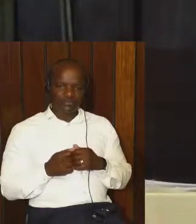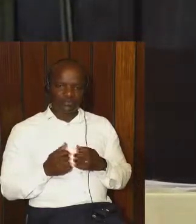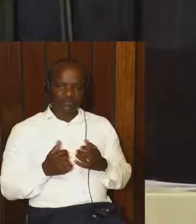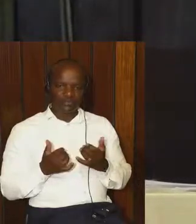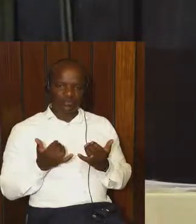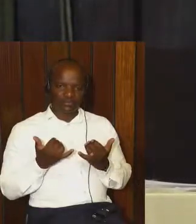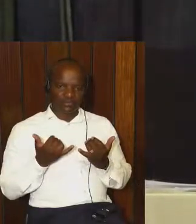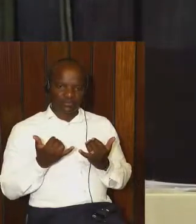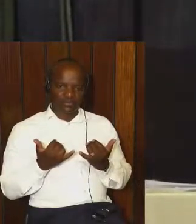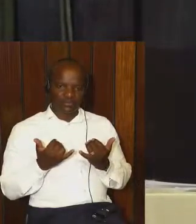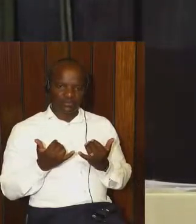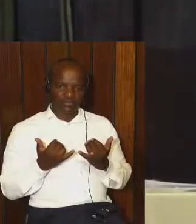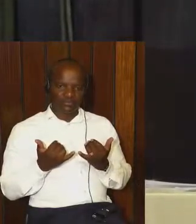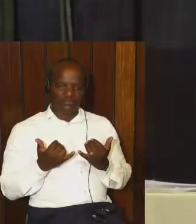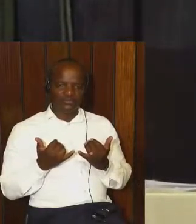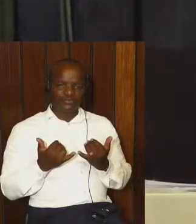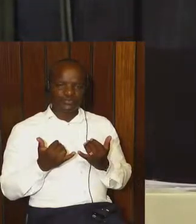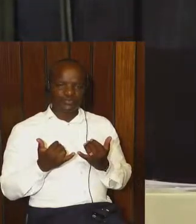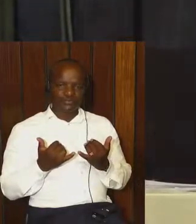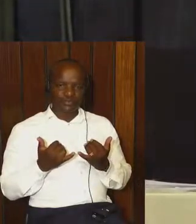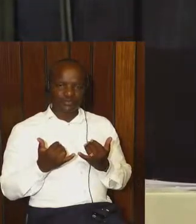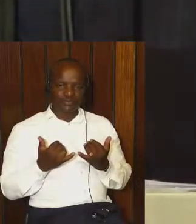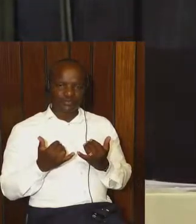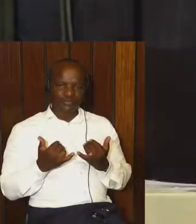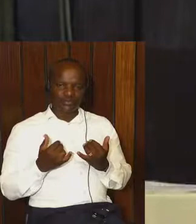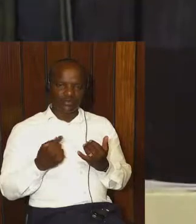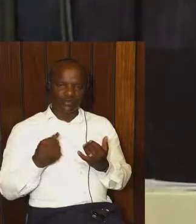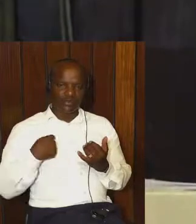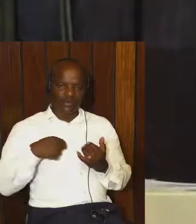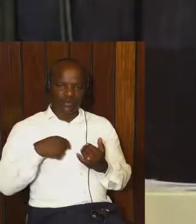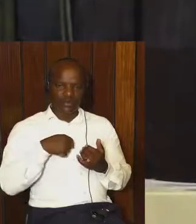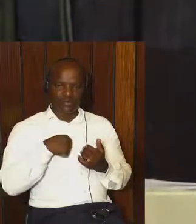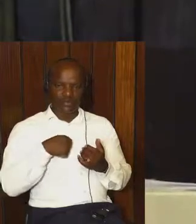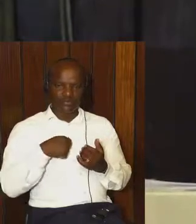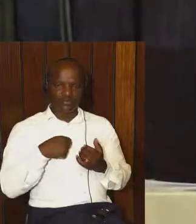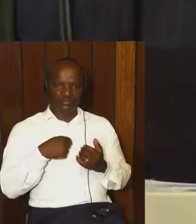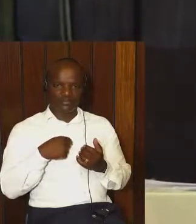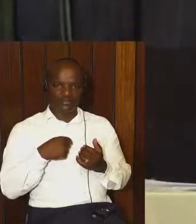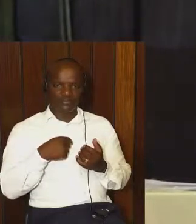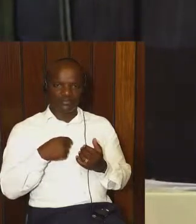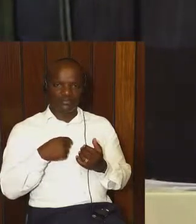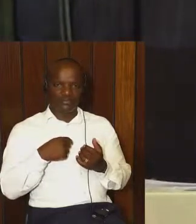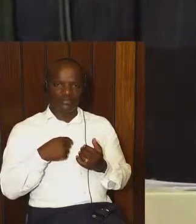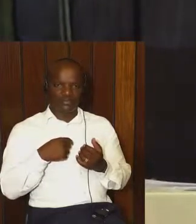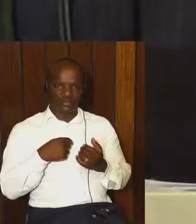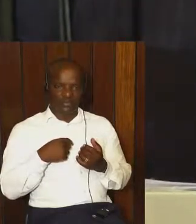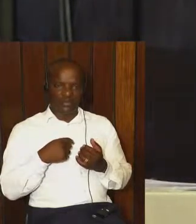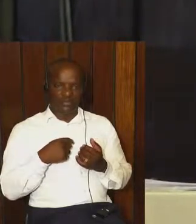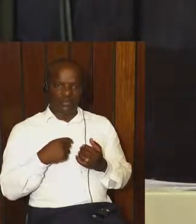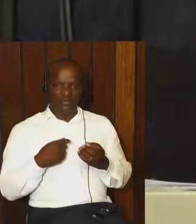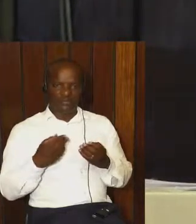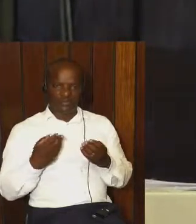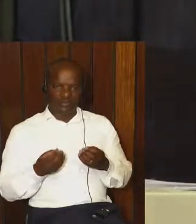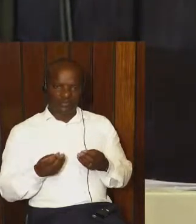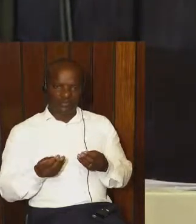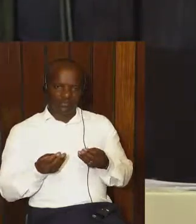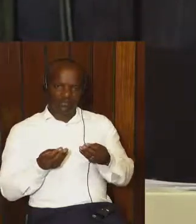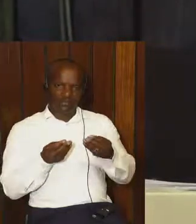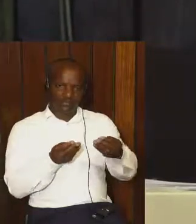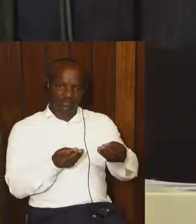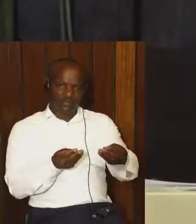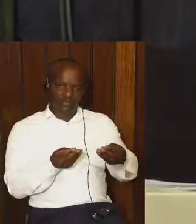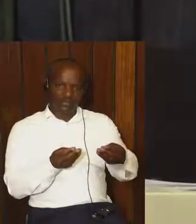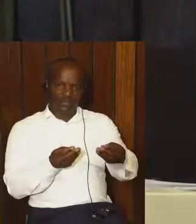Now, it would appear that we are going to take that function and give it to the department.